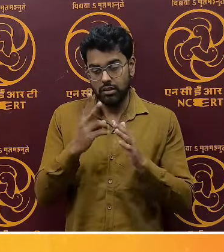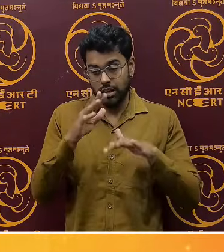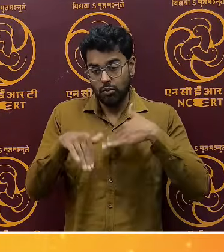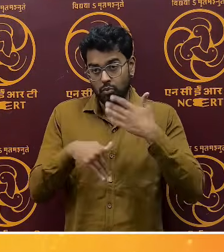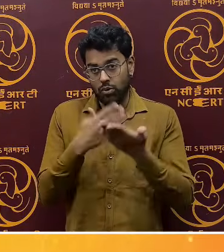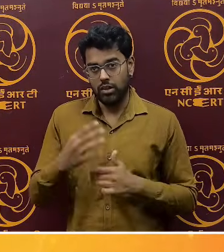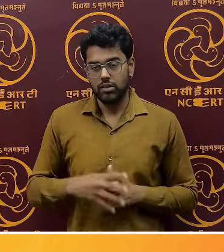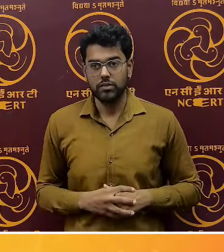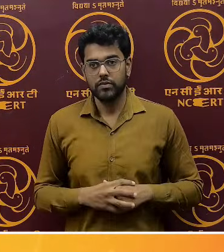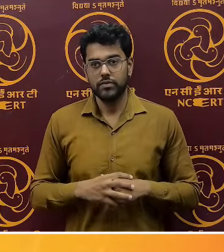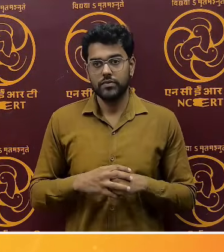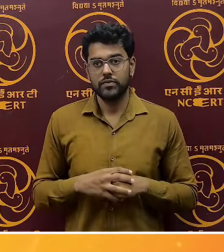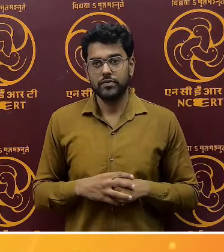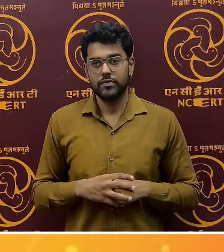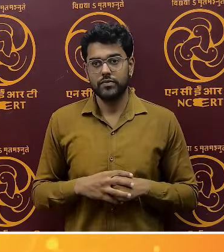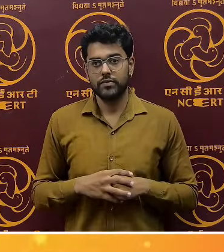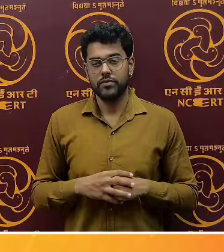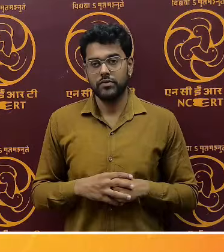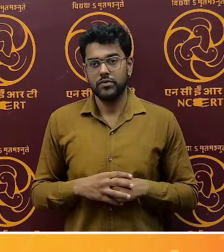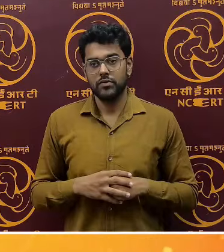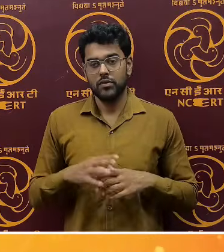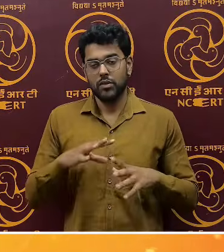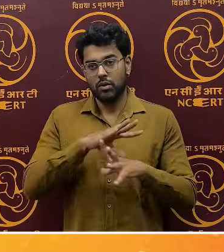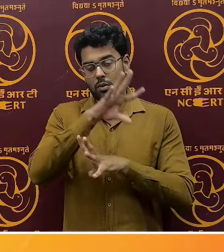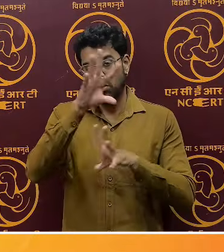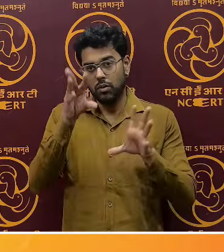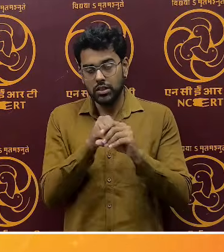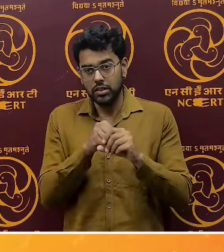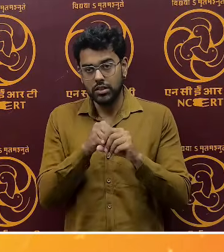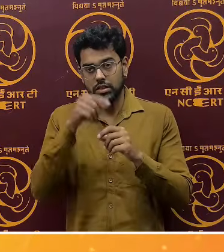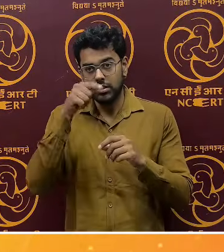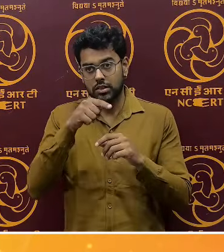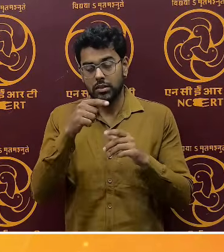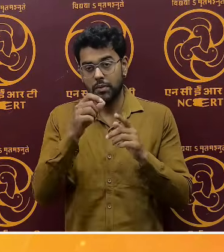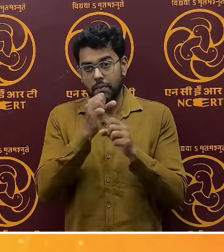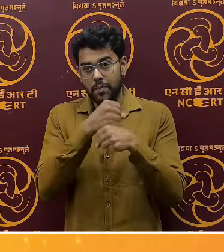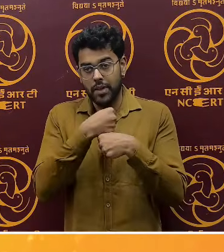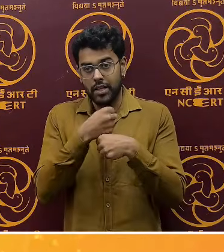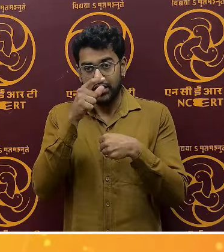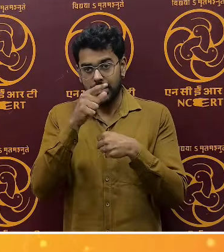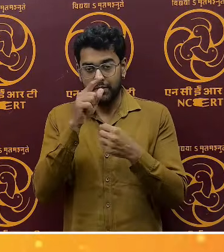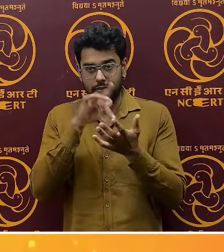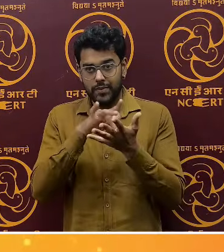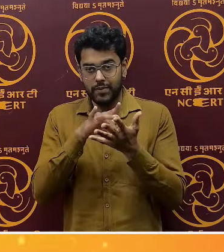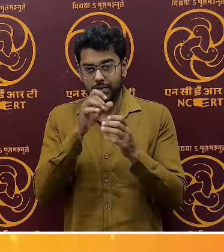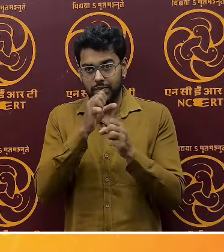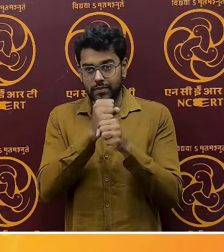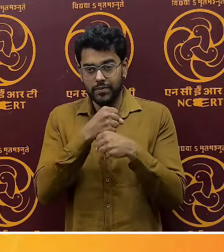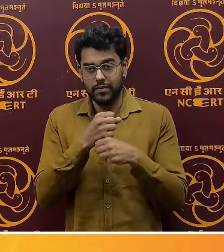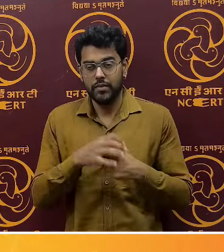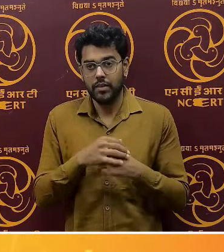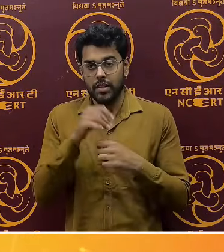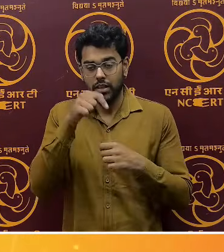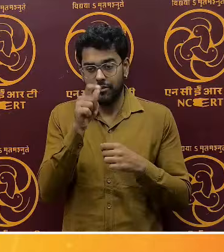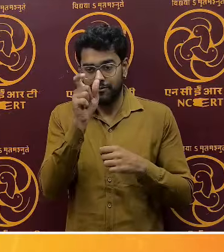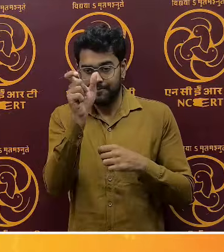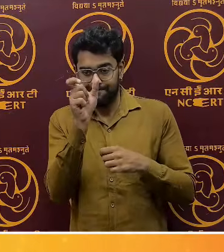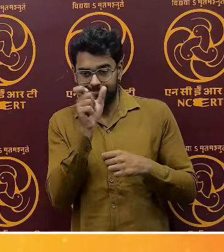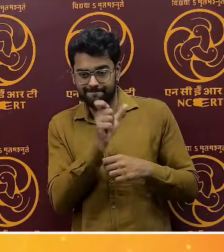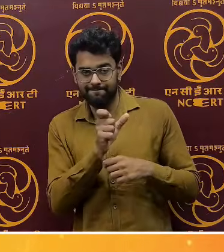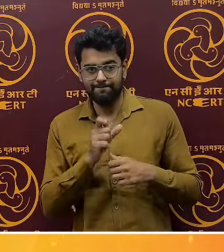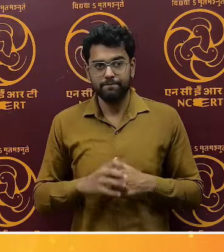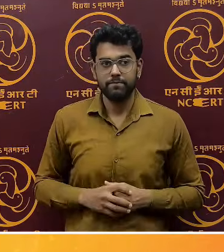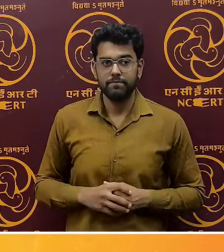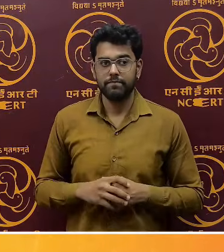try to take all these parts we have made in a one position. Let us drag it here.